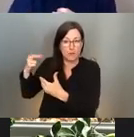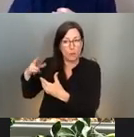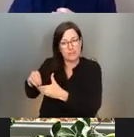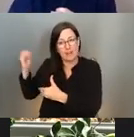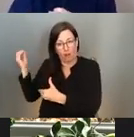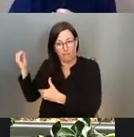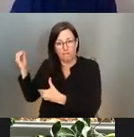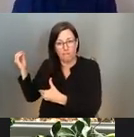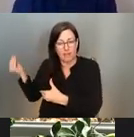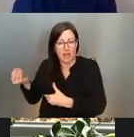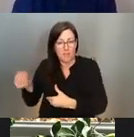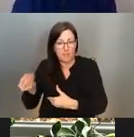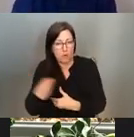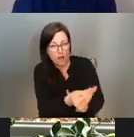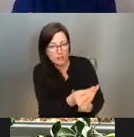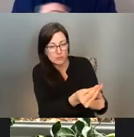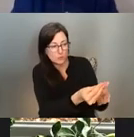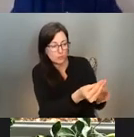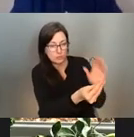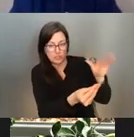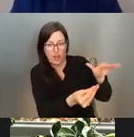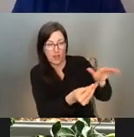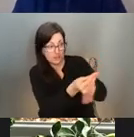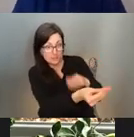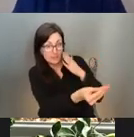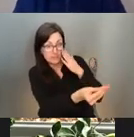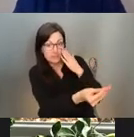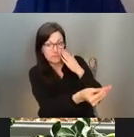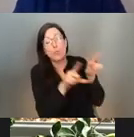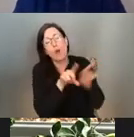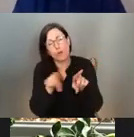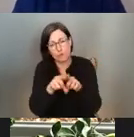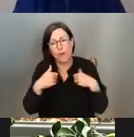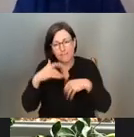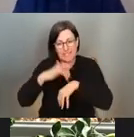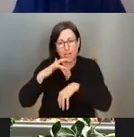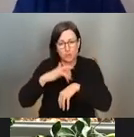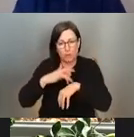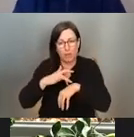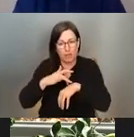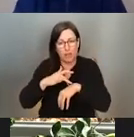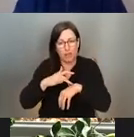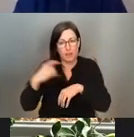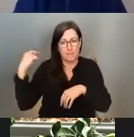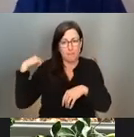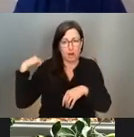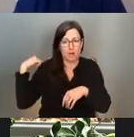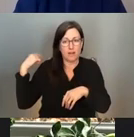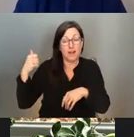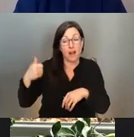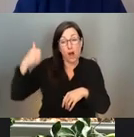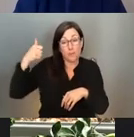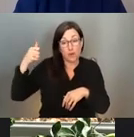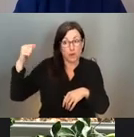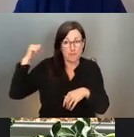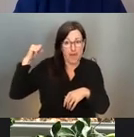off and brought to the child real quick. We also do a tactile marking on the upper back shoulder area, and that